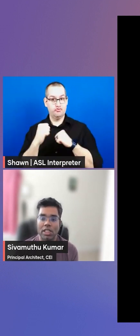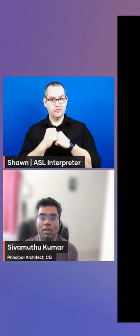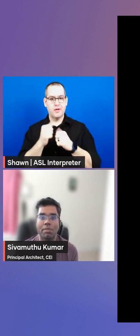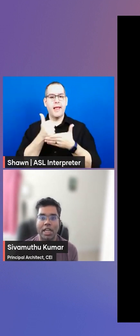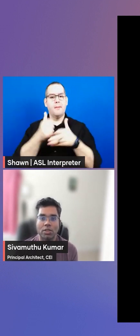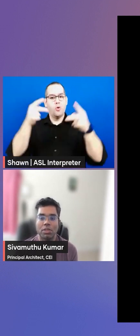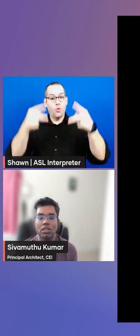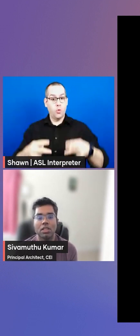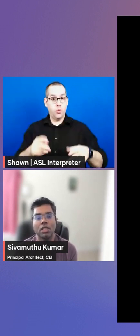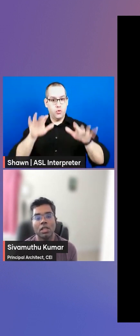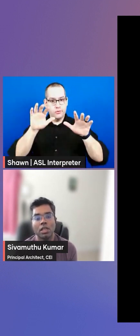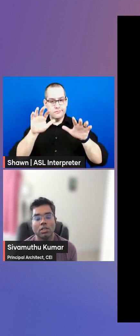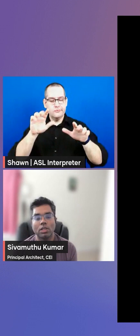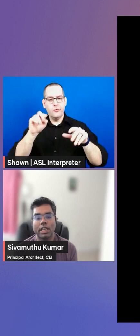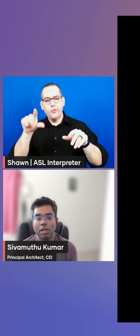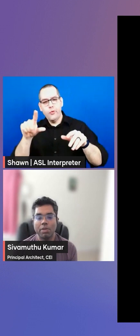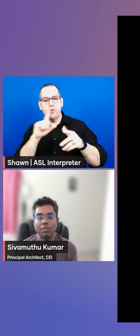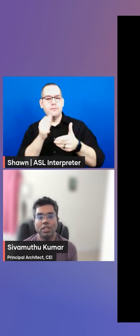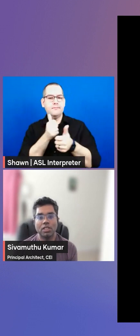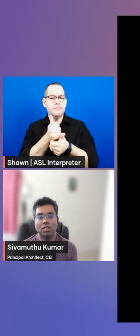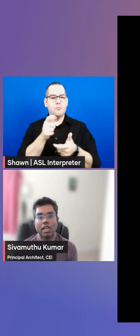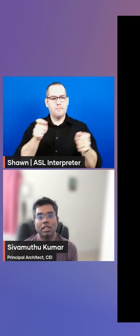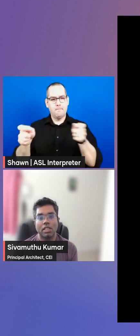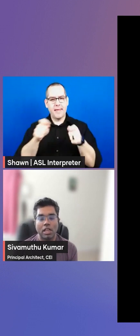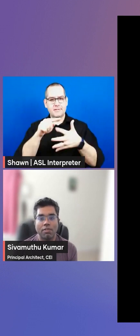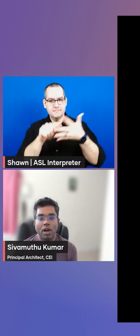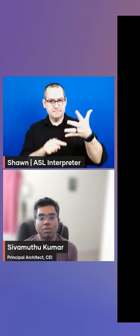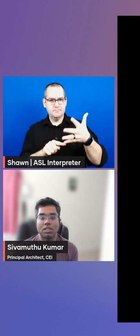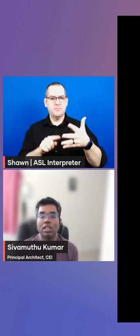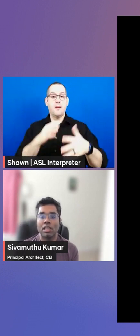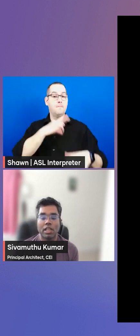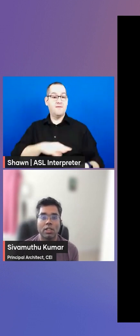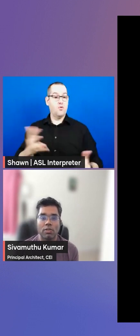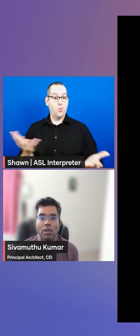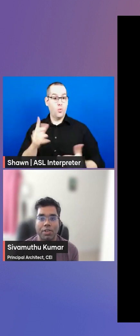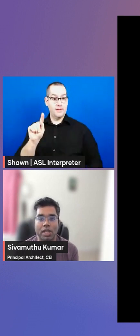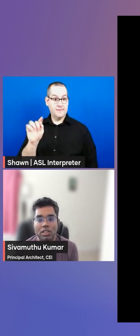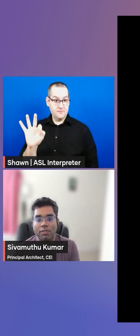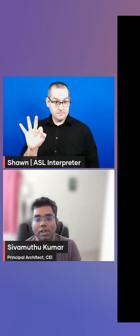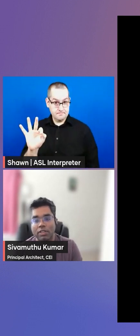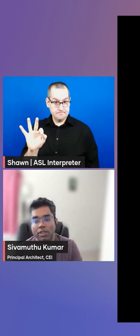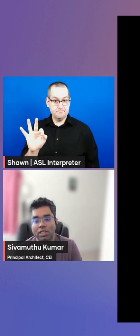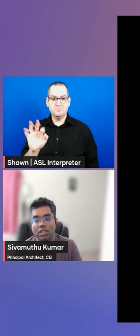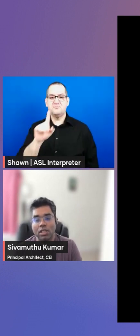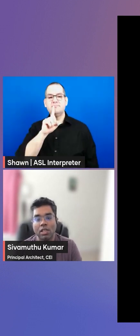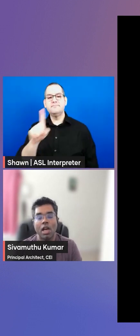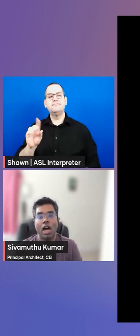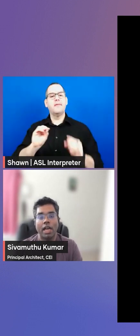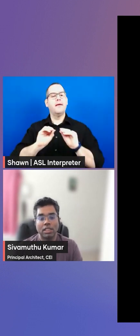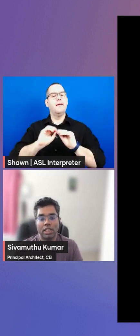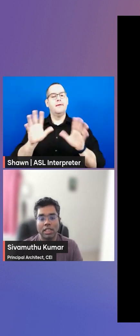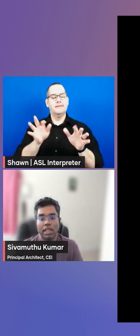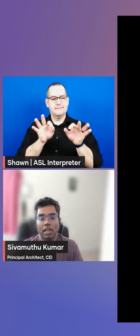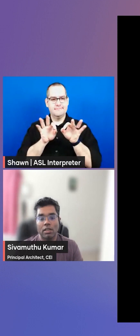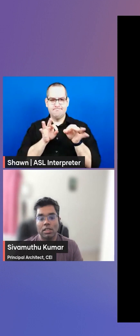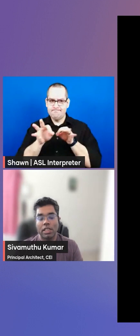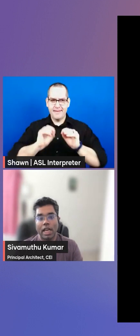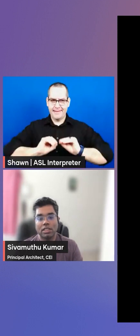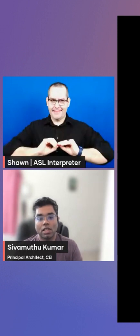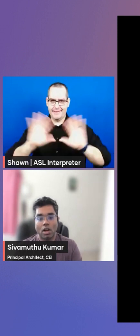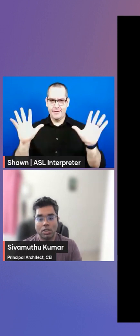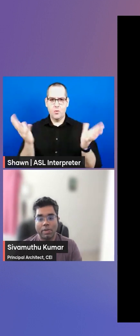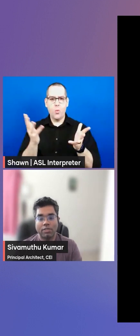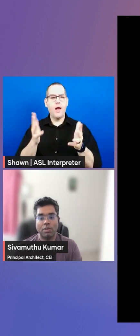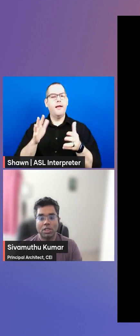infrastructure provisioning and management. So the key benefits is like the Terraform is declarative configuration of language, and then like